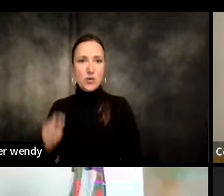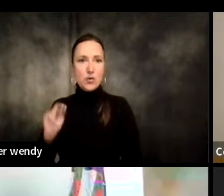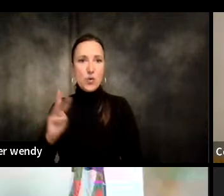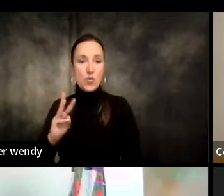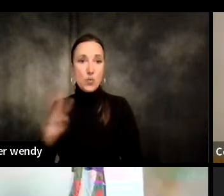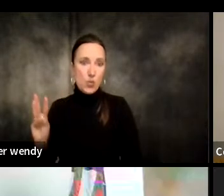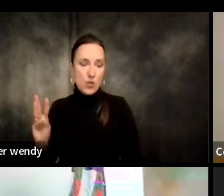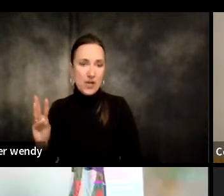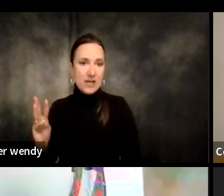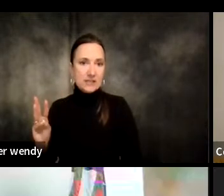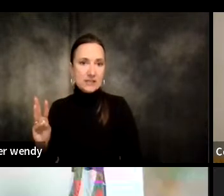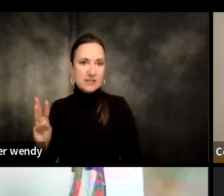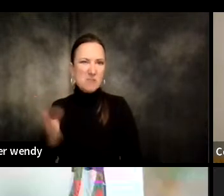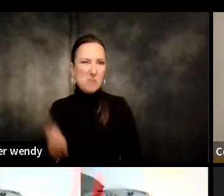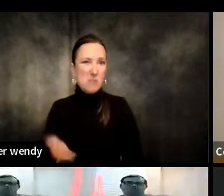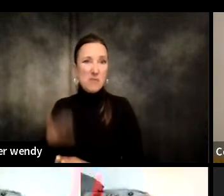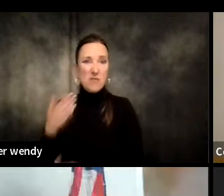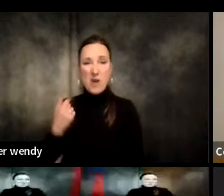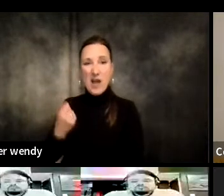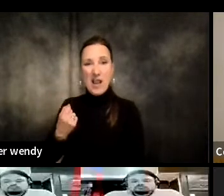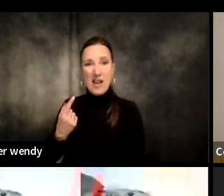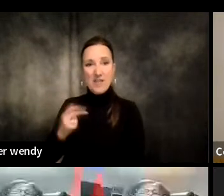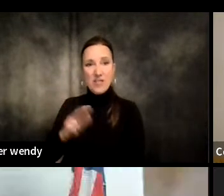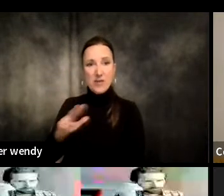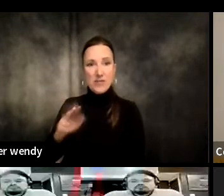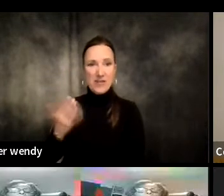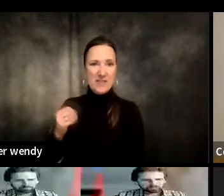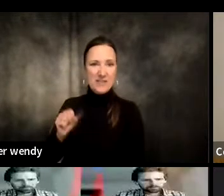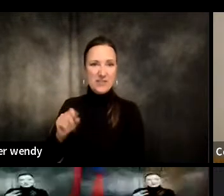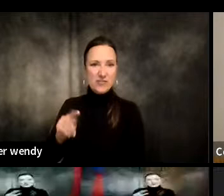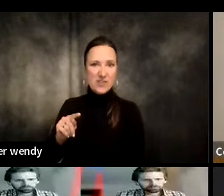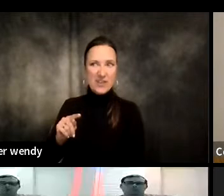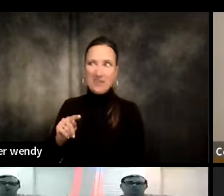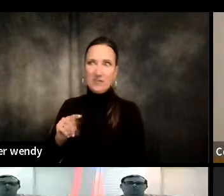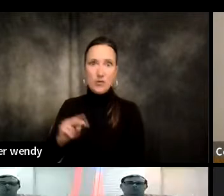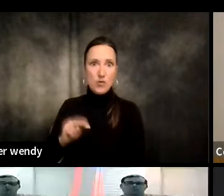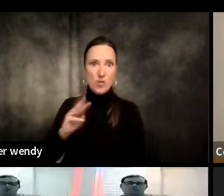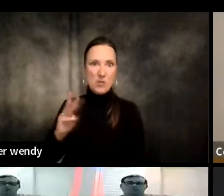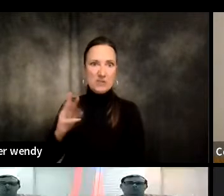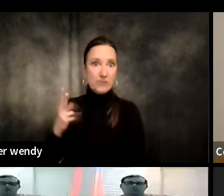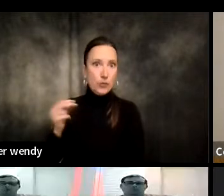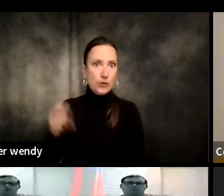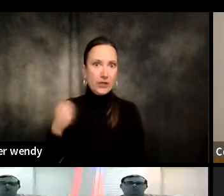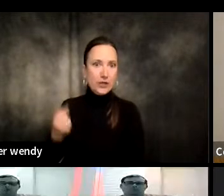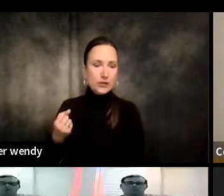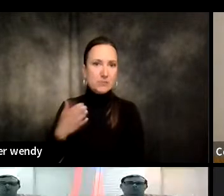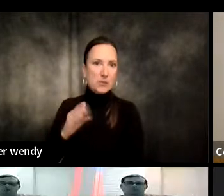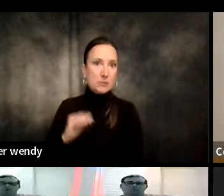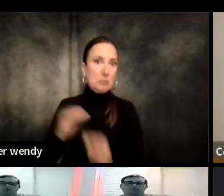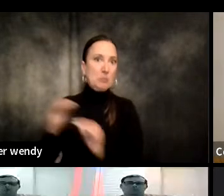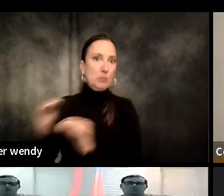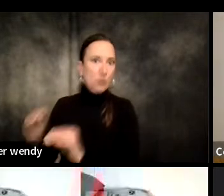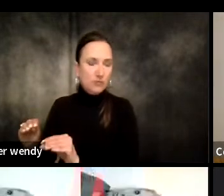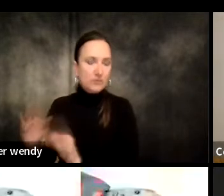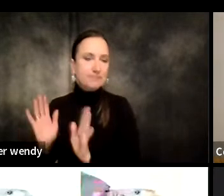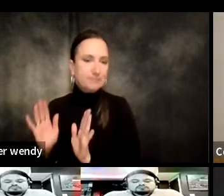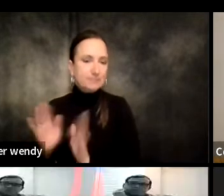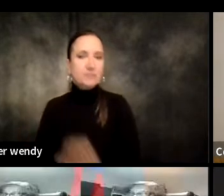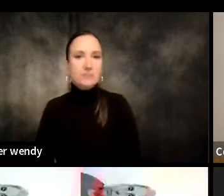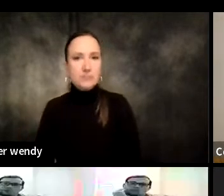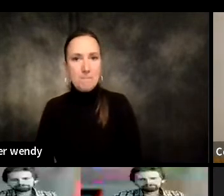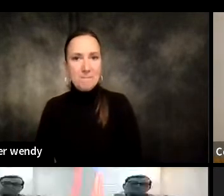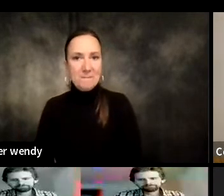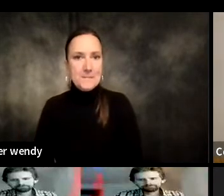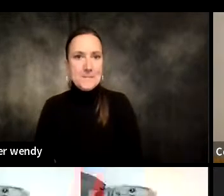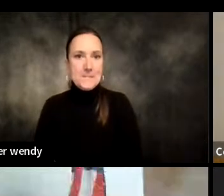being at 1133 15th Street Northwest for over 30 years. But our office has recently moved, and we